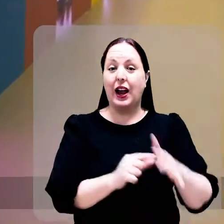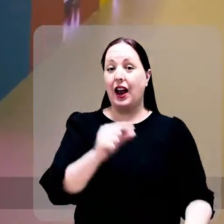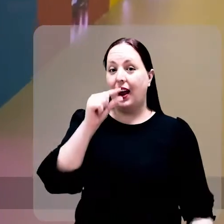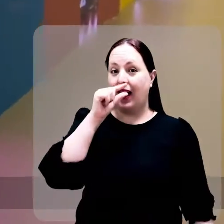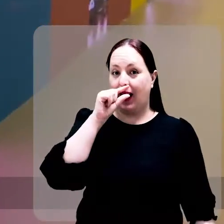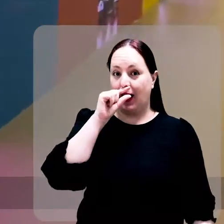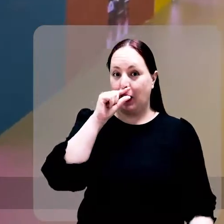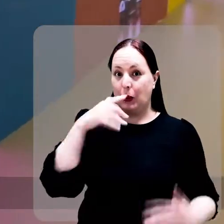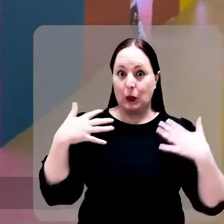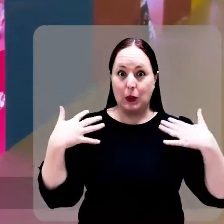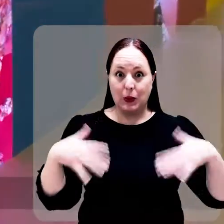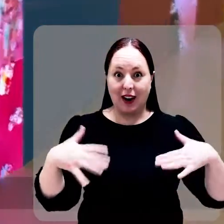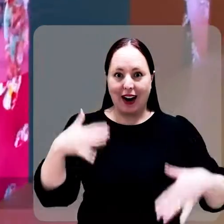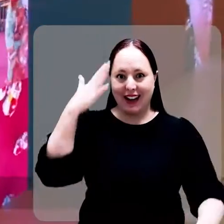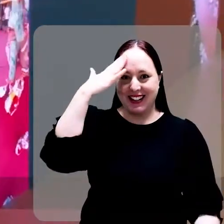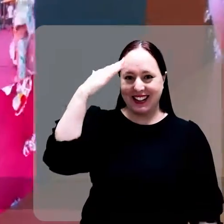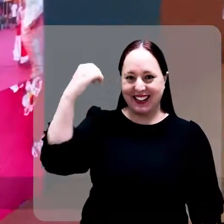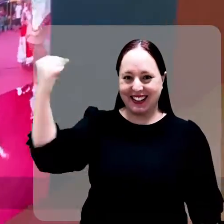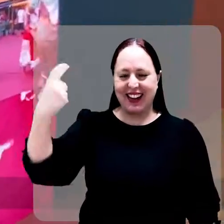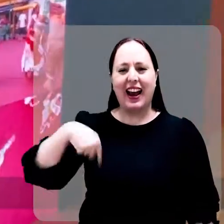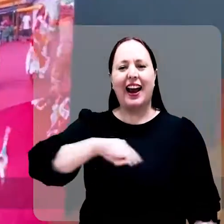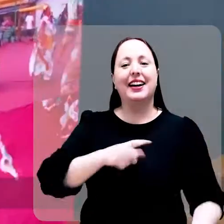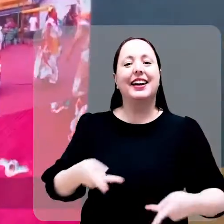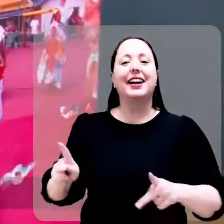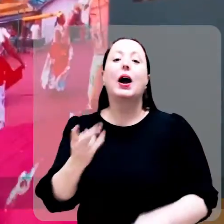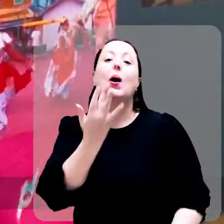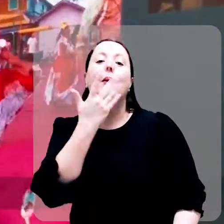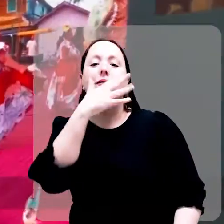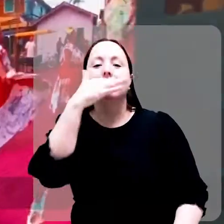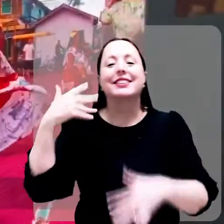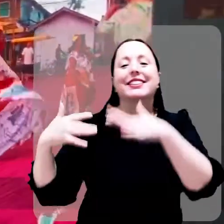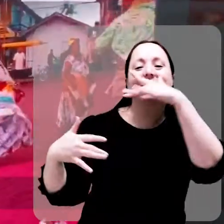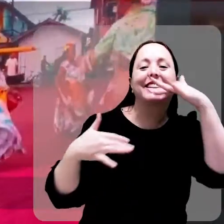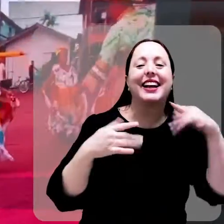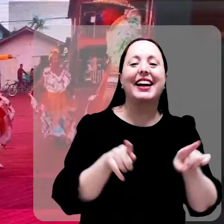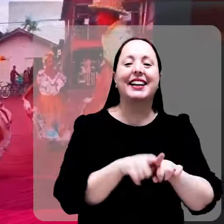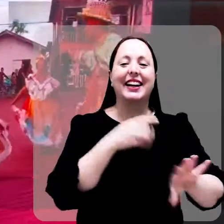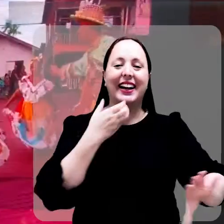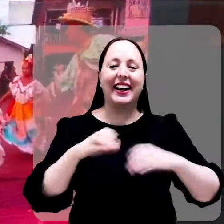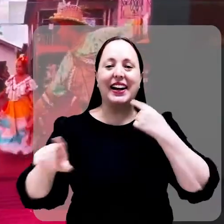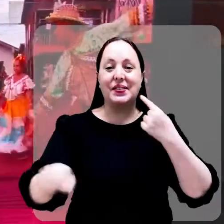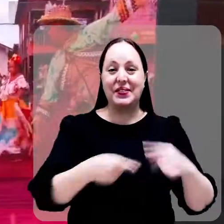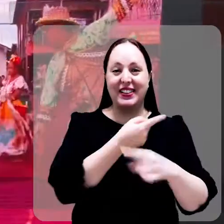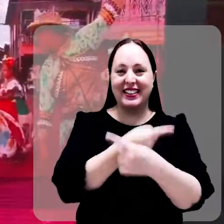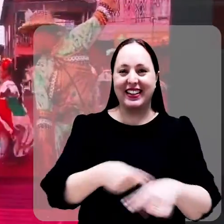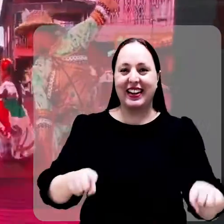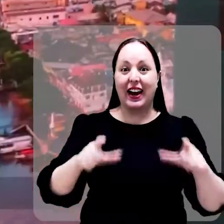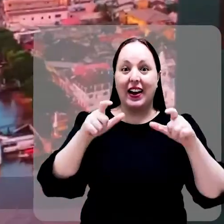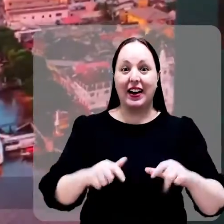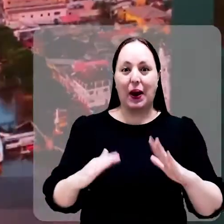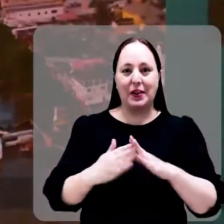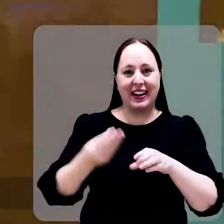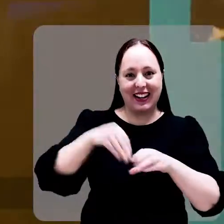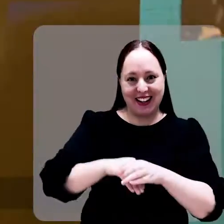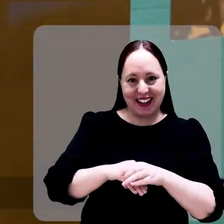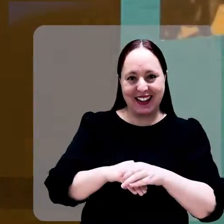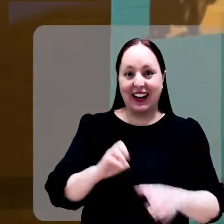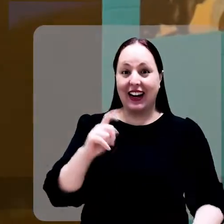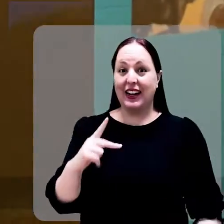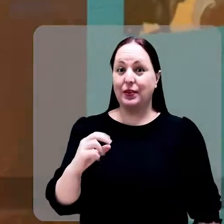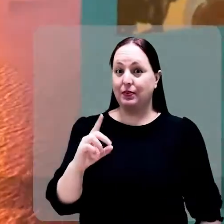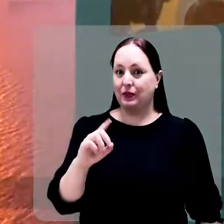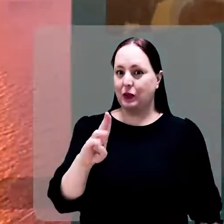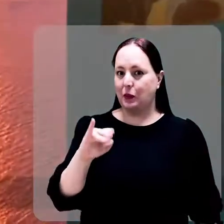A Expo Marajó já é um sucesso. Levamos cores, cheiros e muita música para o Pavilhão Brasil na